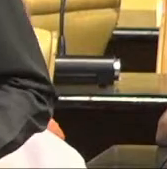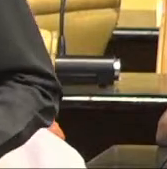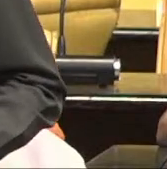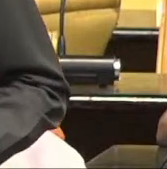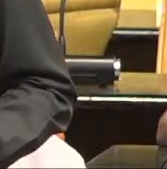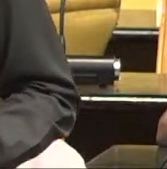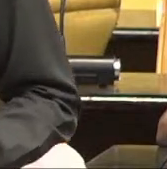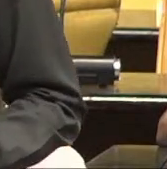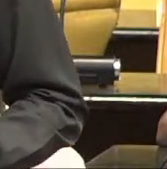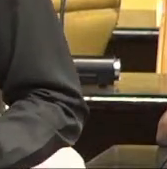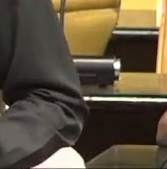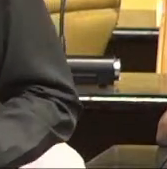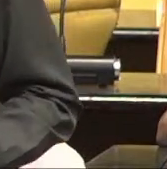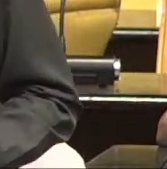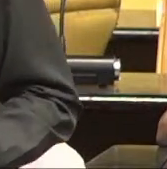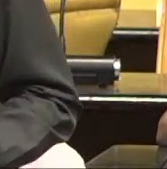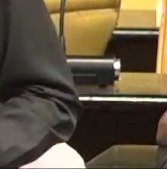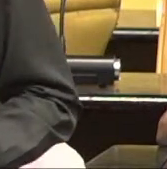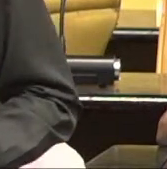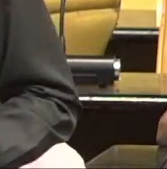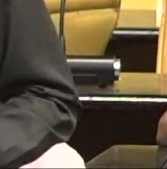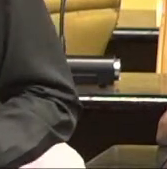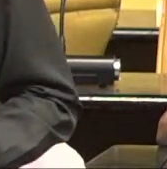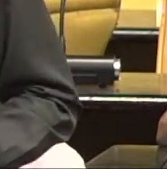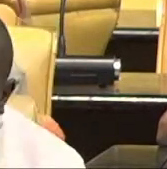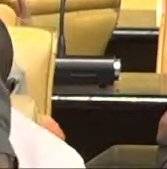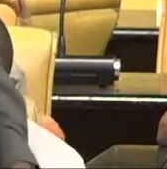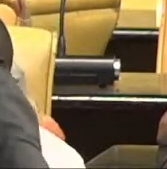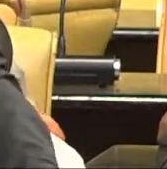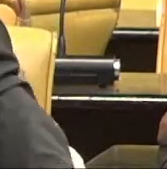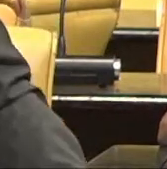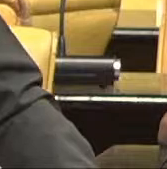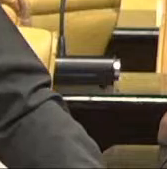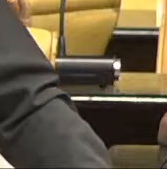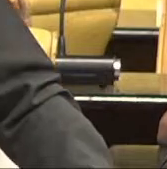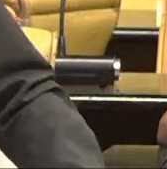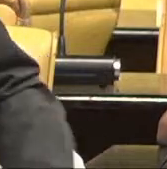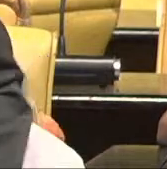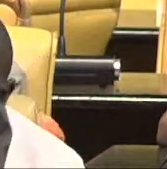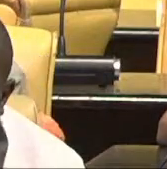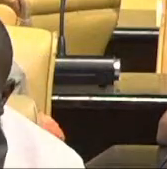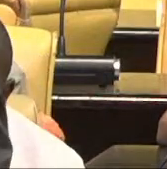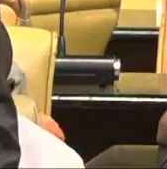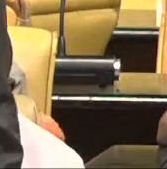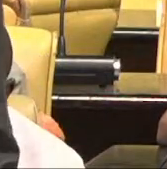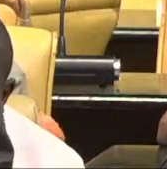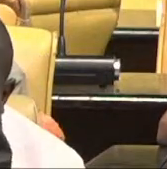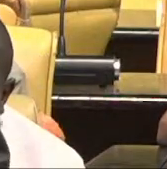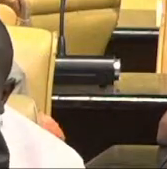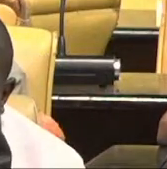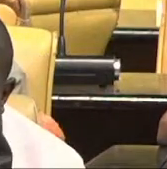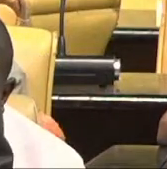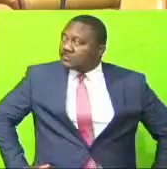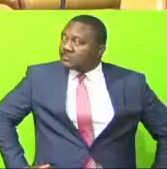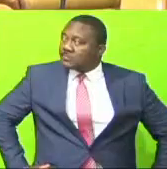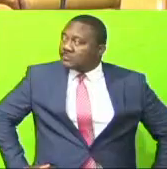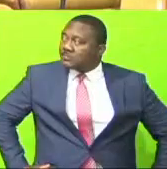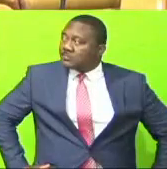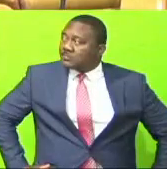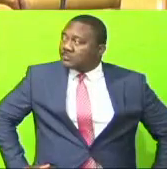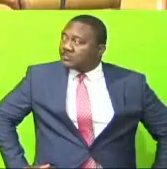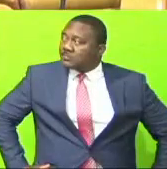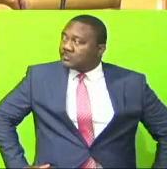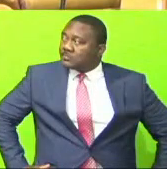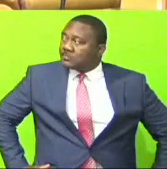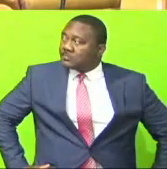House. Why am I referring to these two provisions? Because if you do exercise